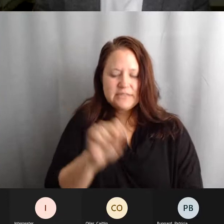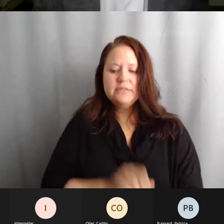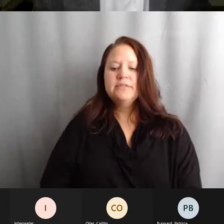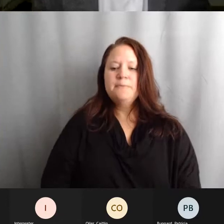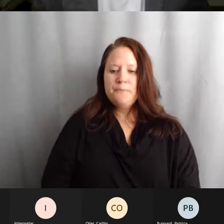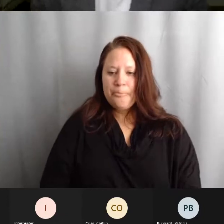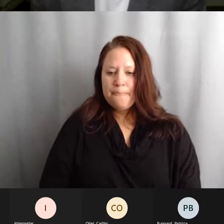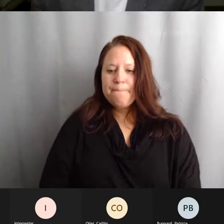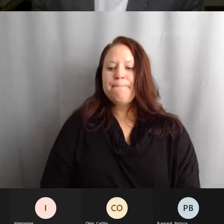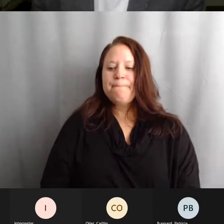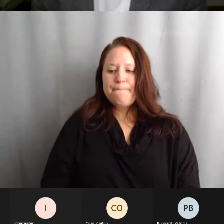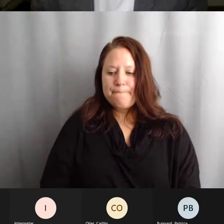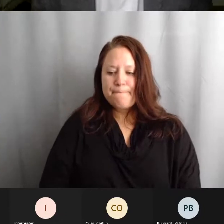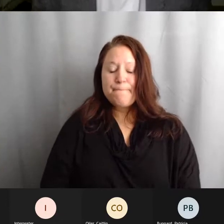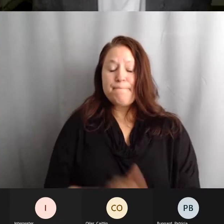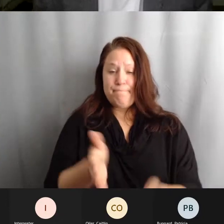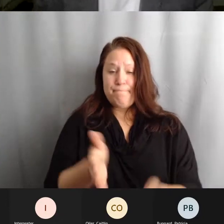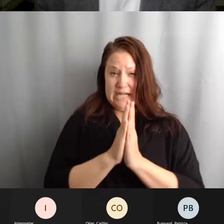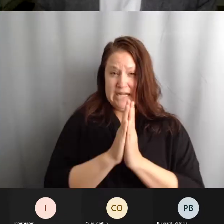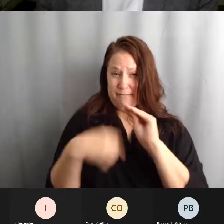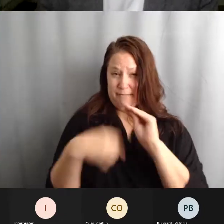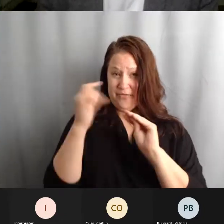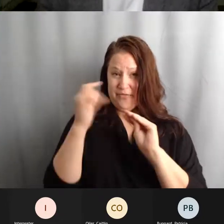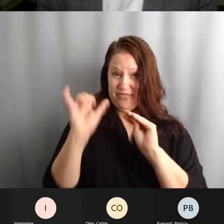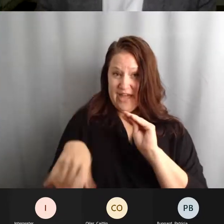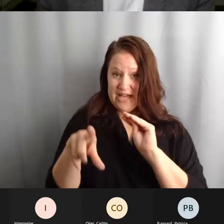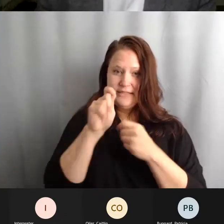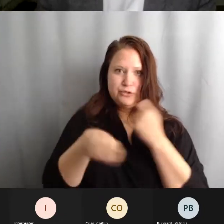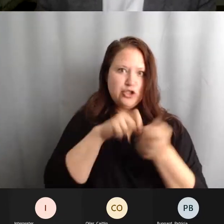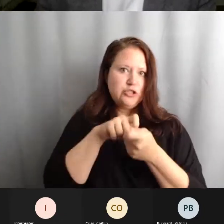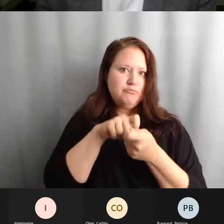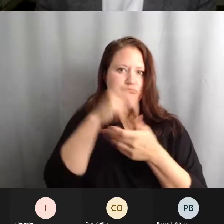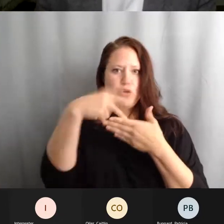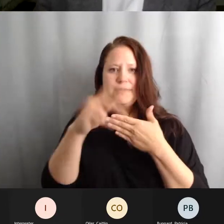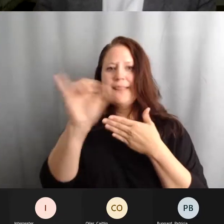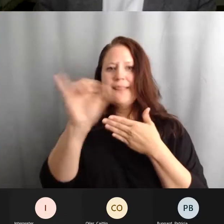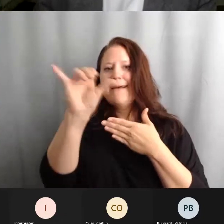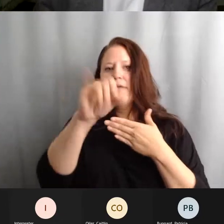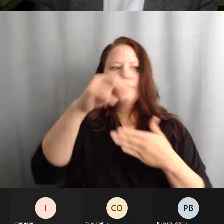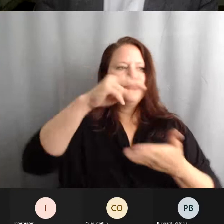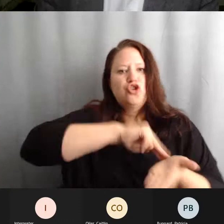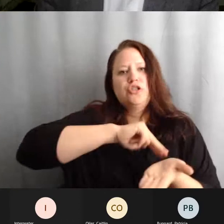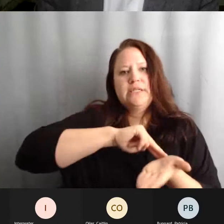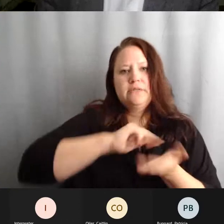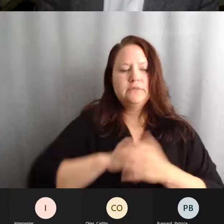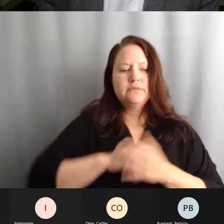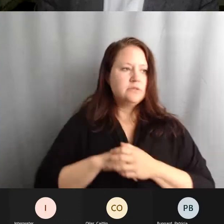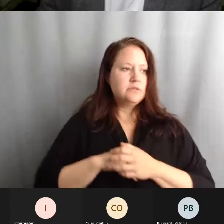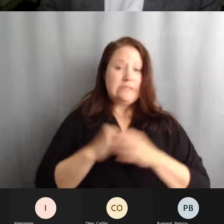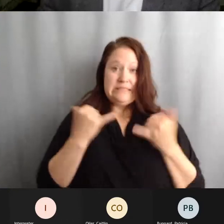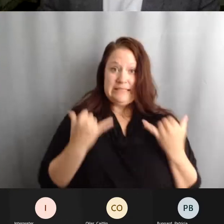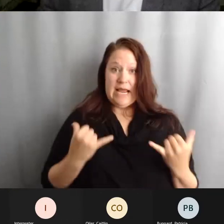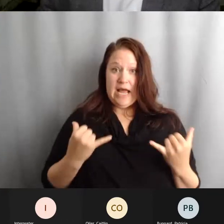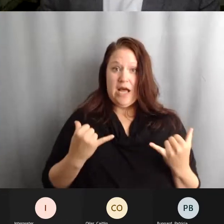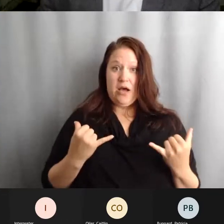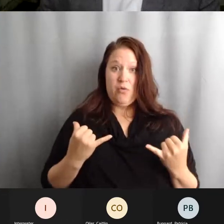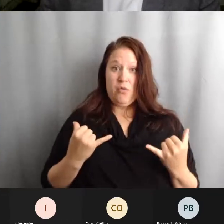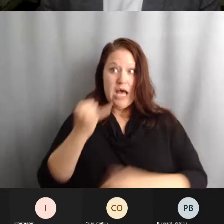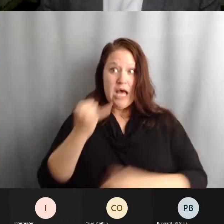have asking about student vaccination status in certain programs, so for example, nursing, right now you cannot get a clinical